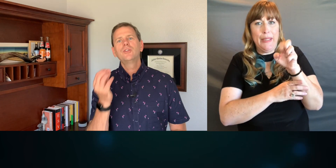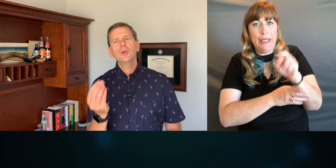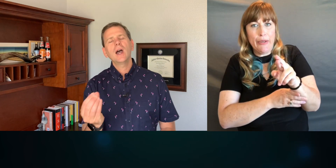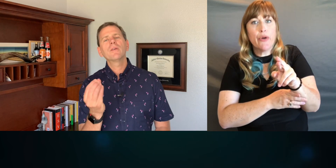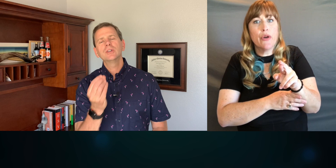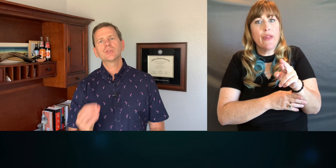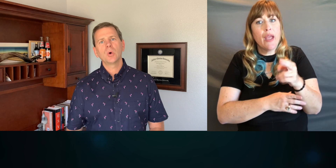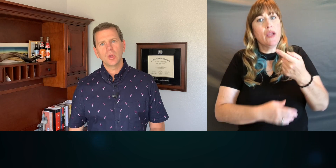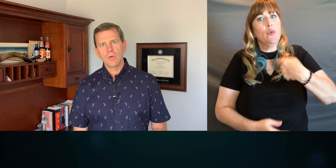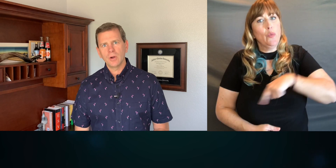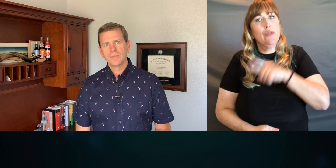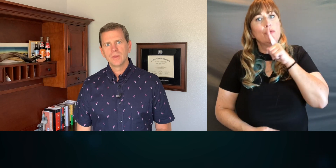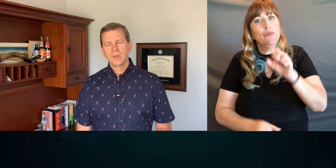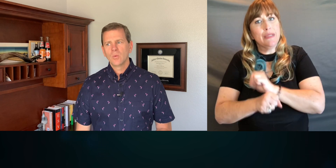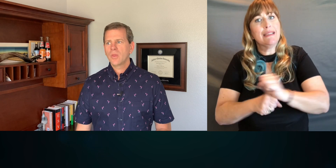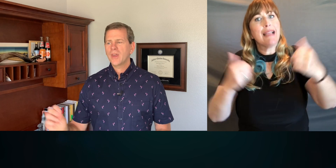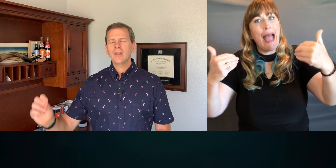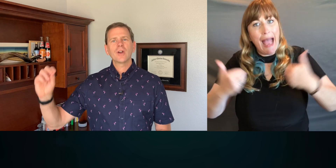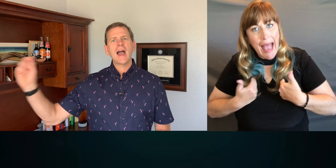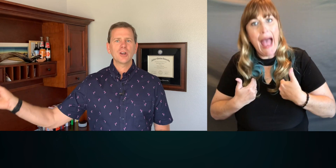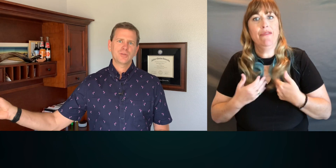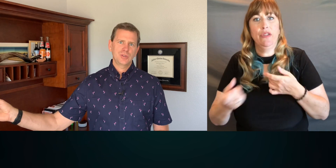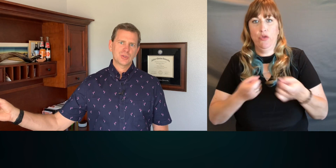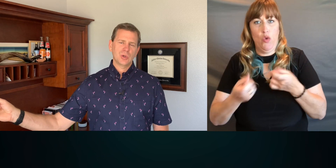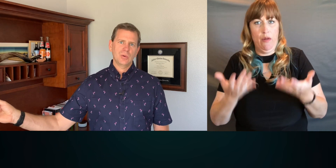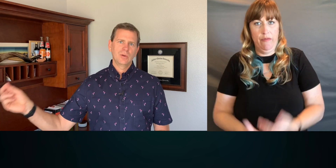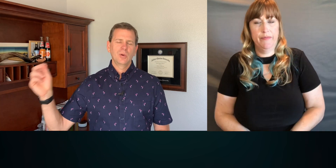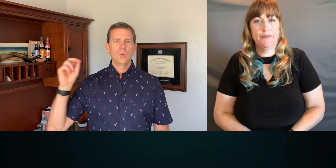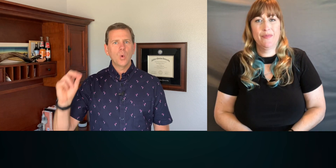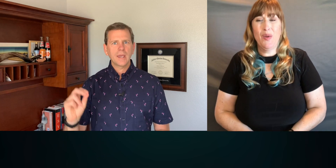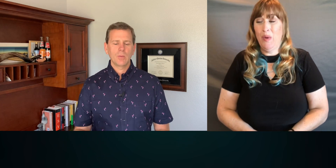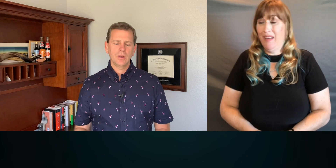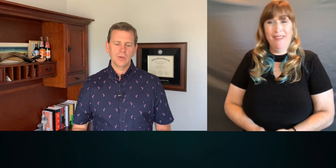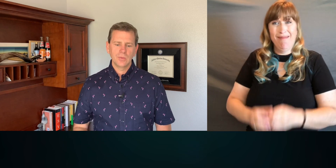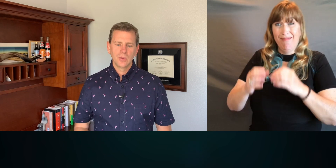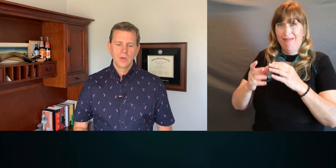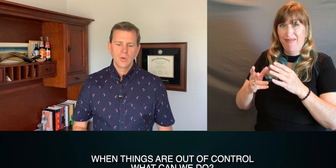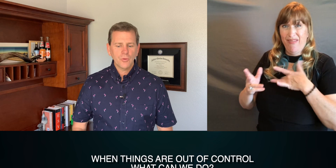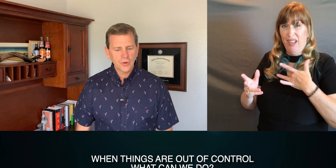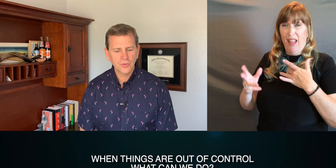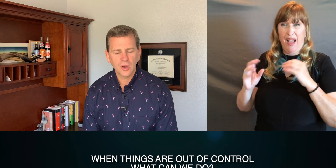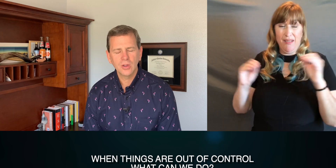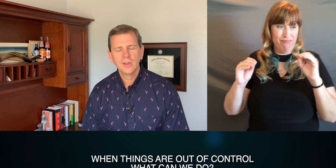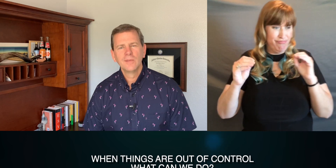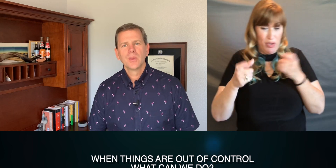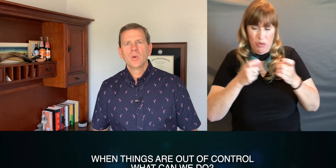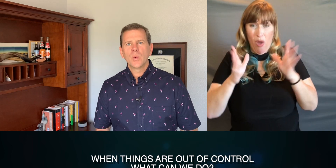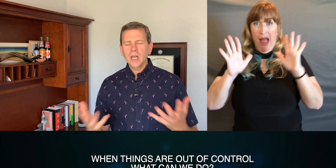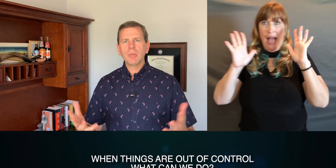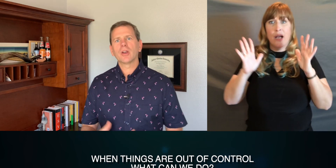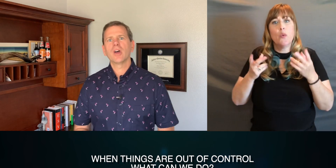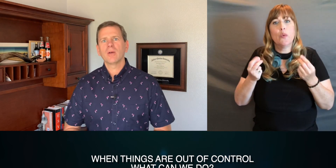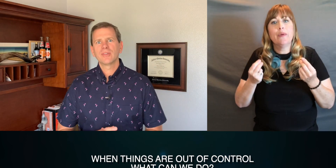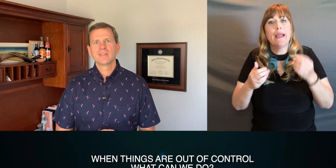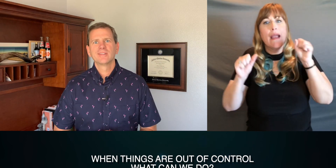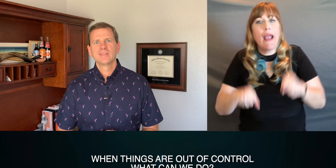we do have control over. When things are out of control, what can we do? Well, first of all, we can